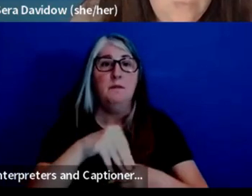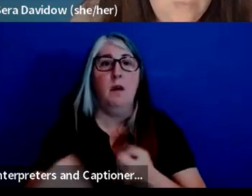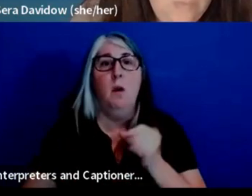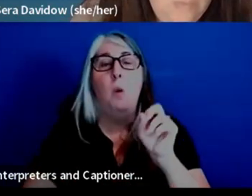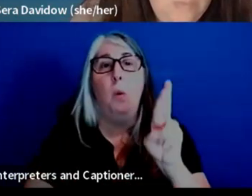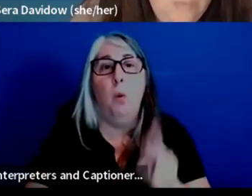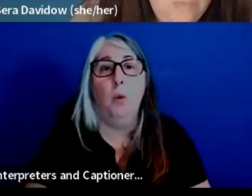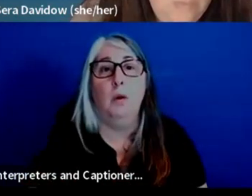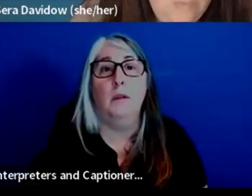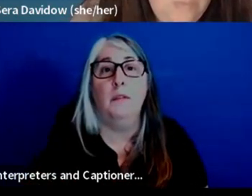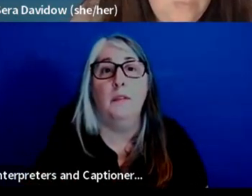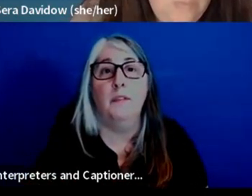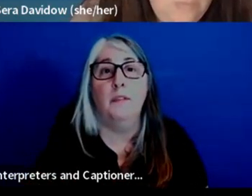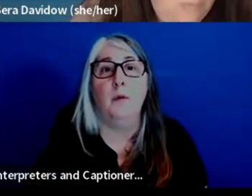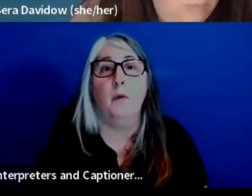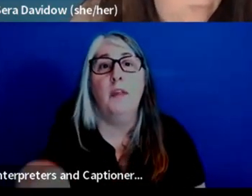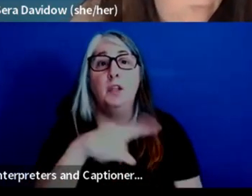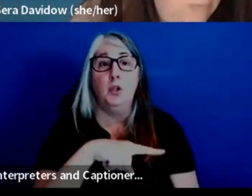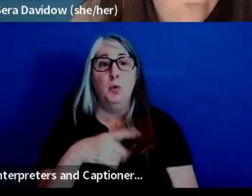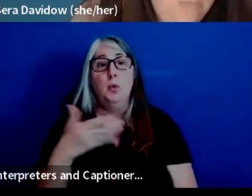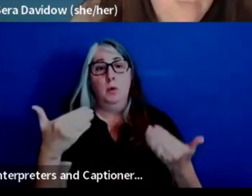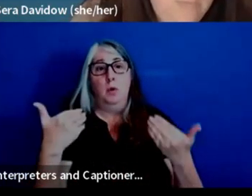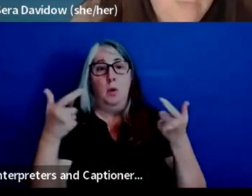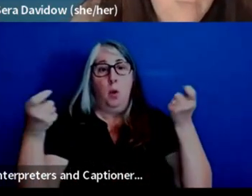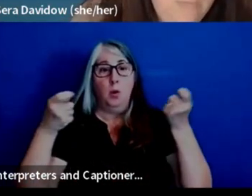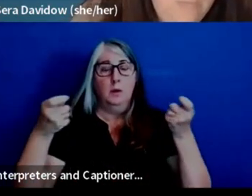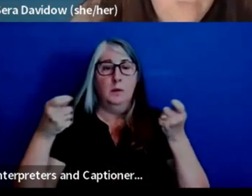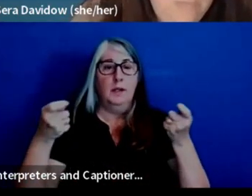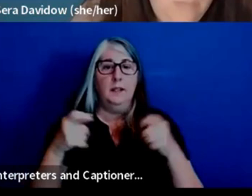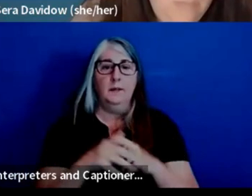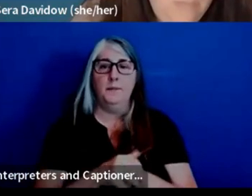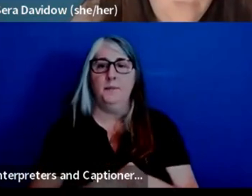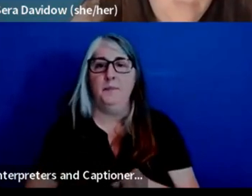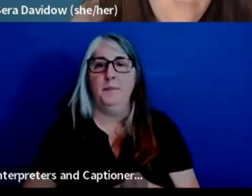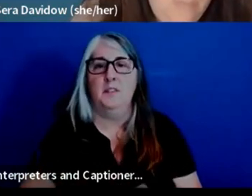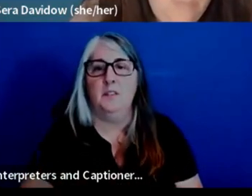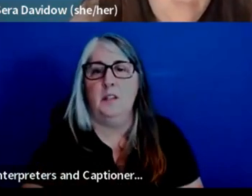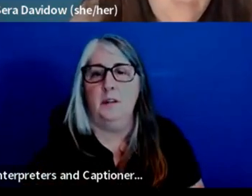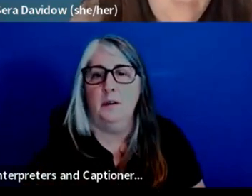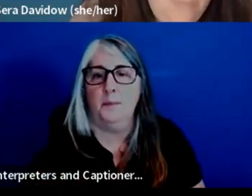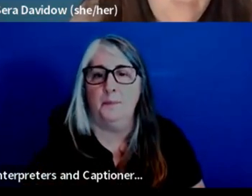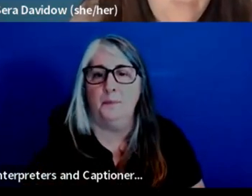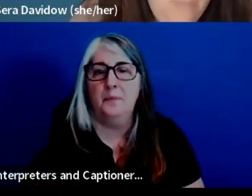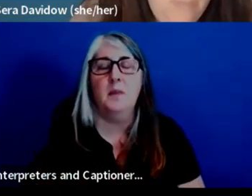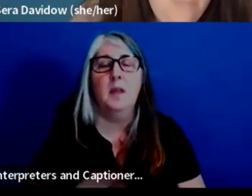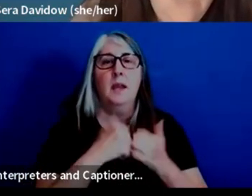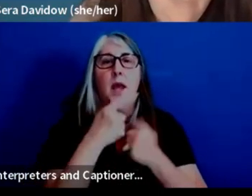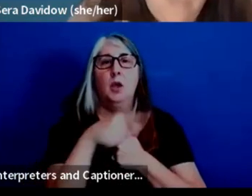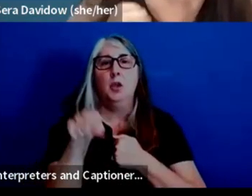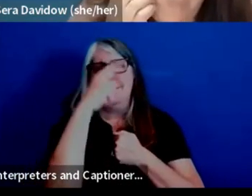you have hosted, that is about us, with us, that is, what you would